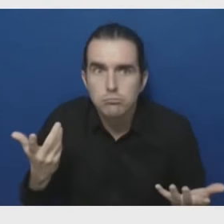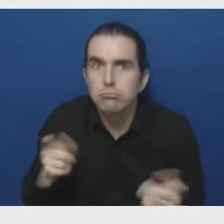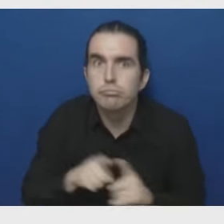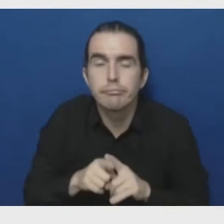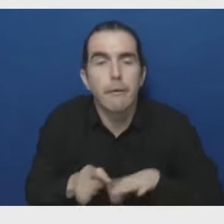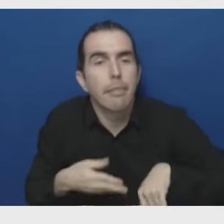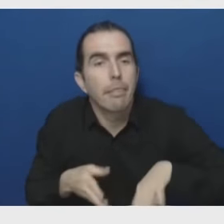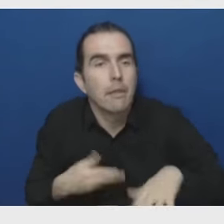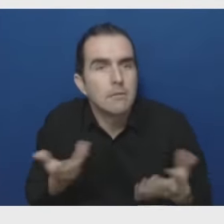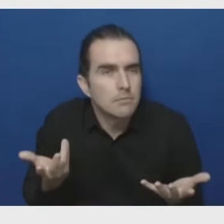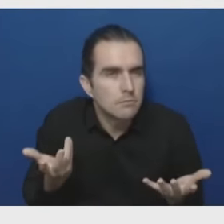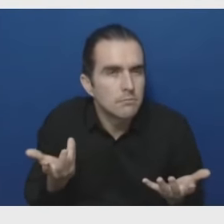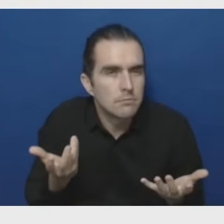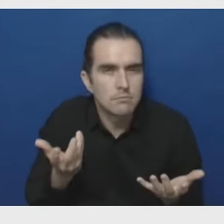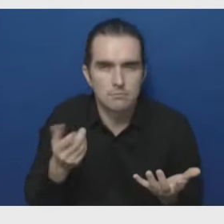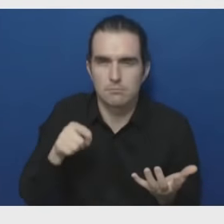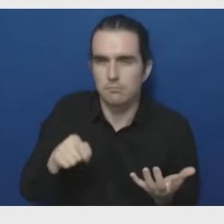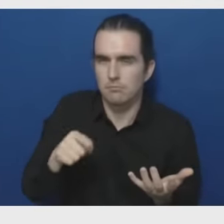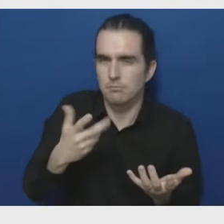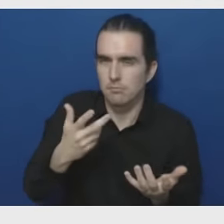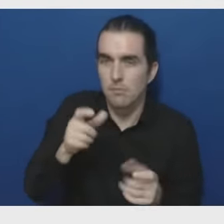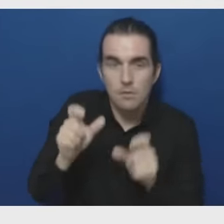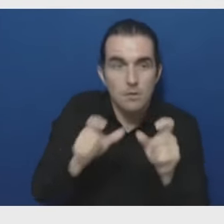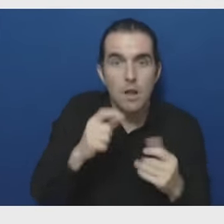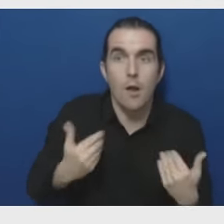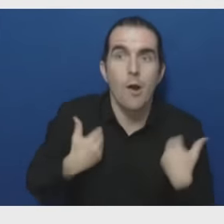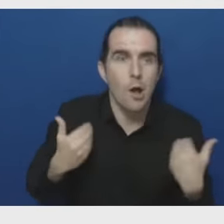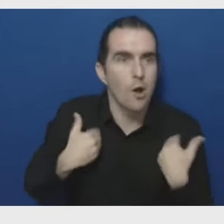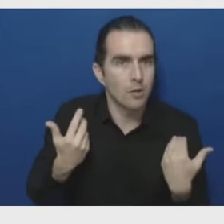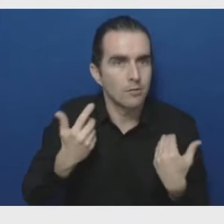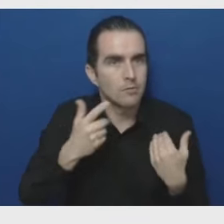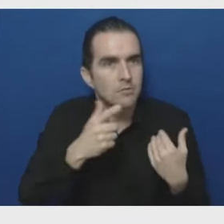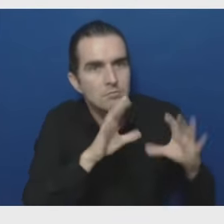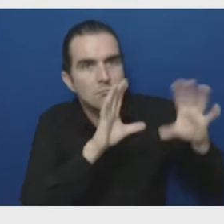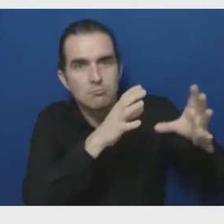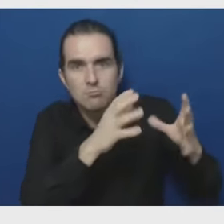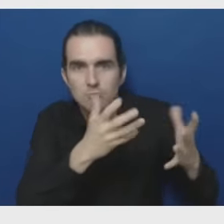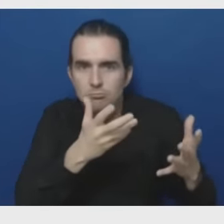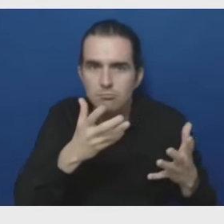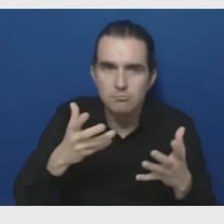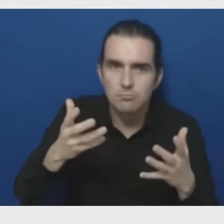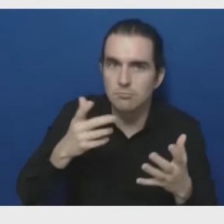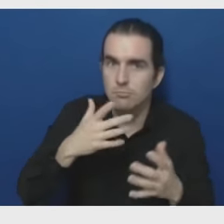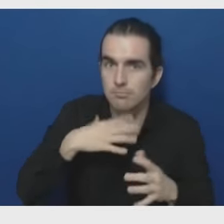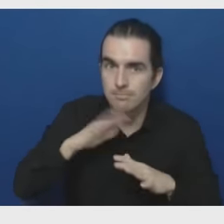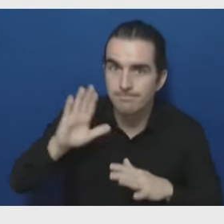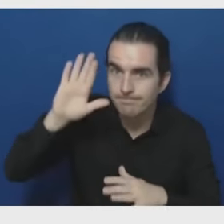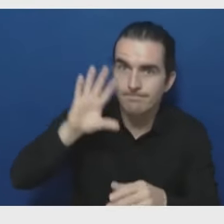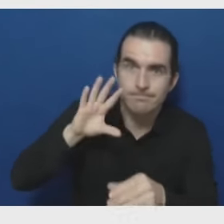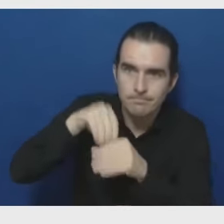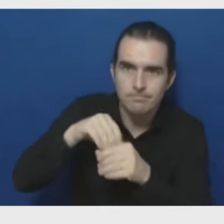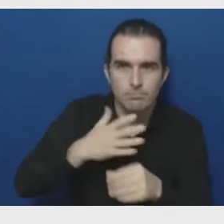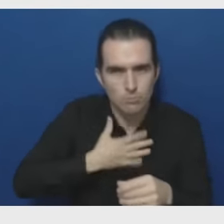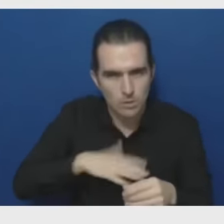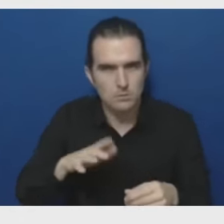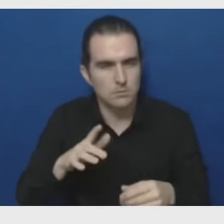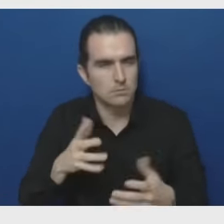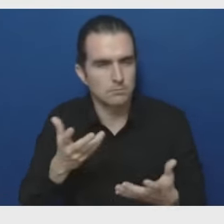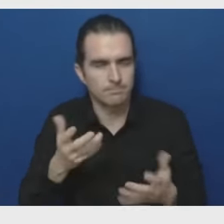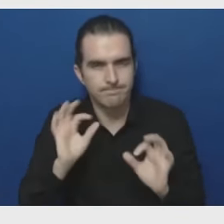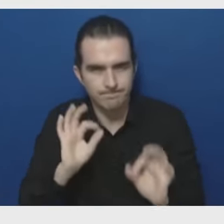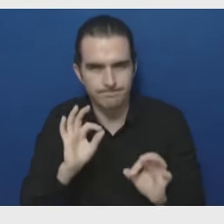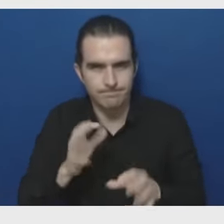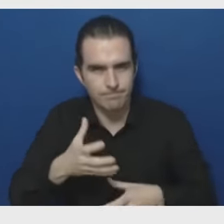it is finance, and it is capacity. I heard you talking about capacity building. And capacity building at a